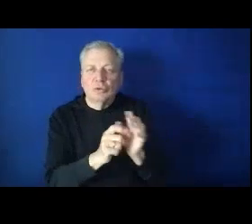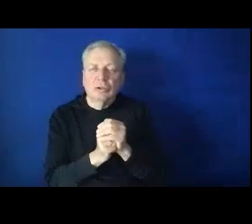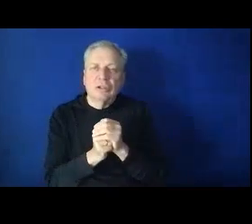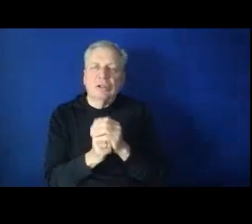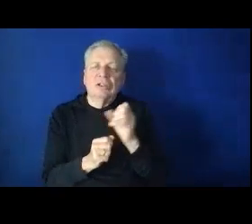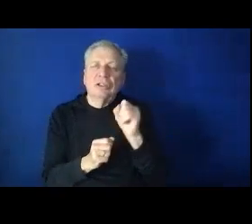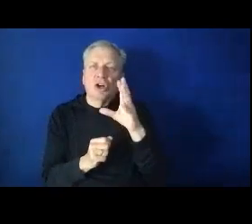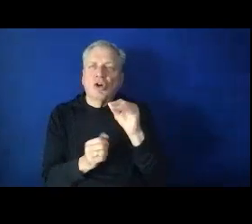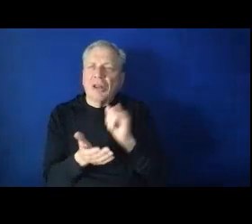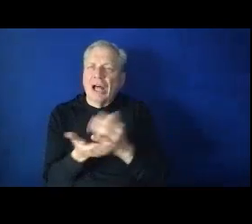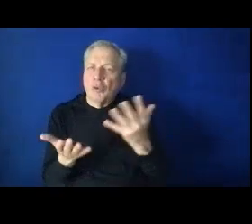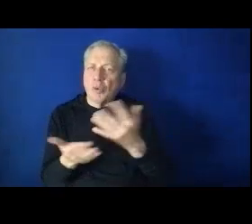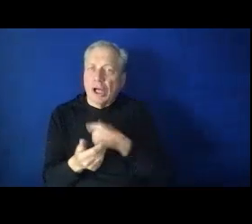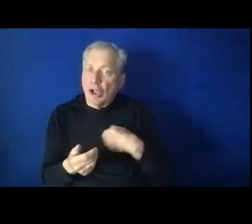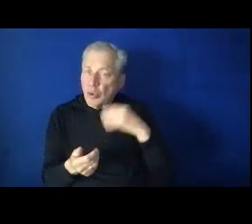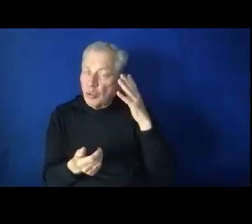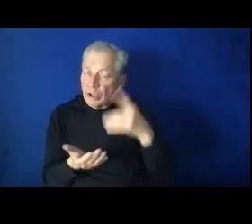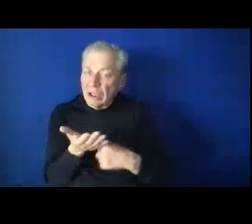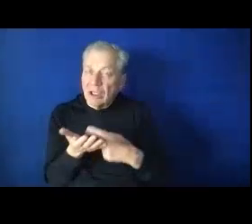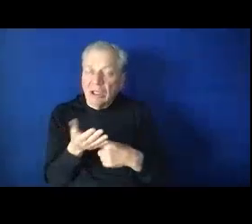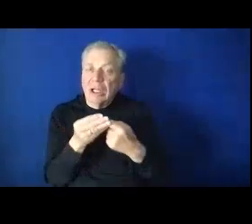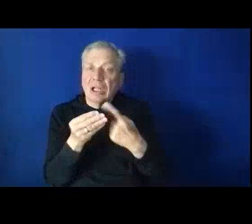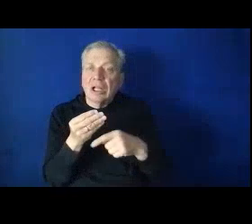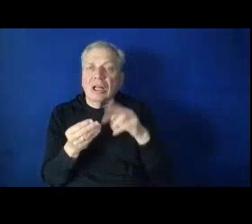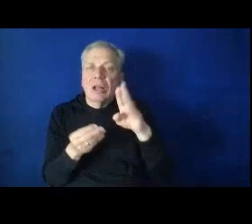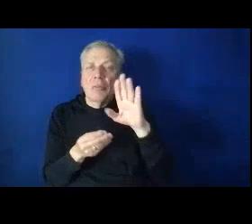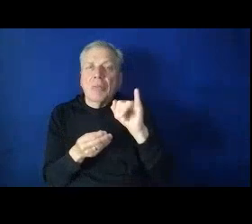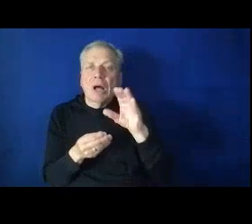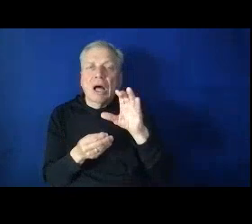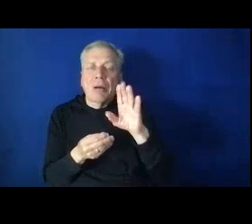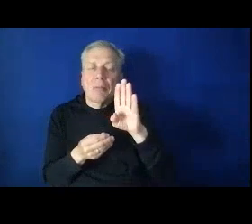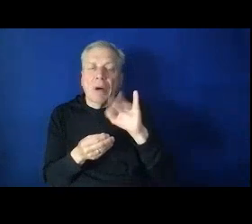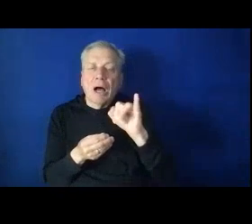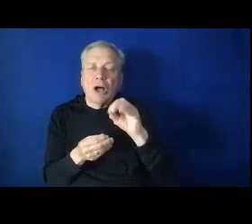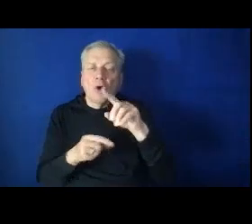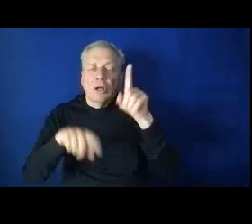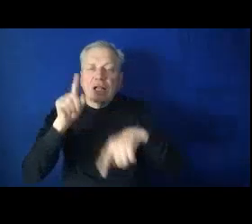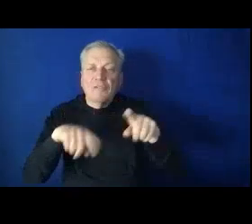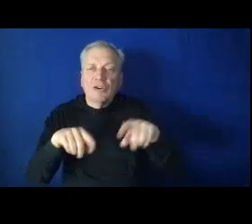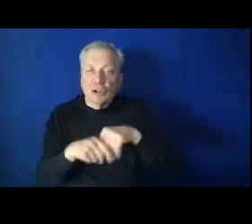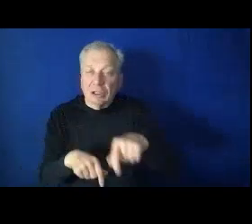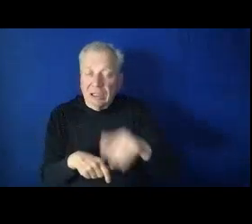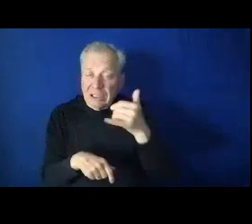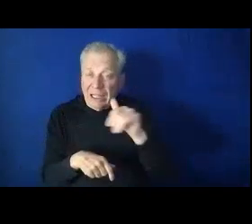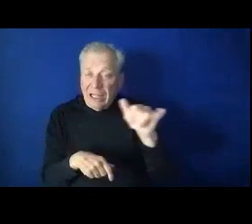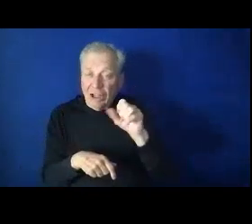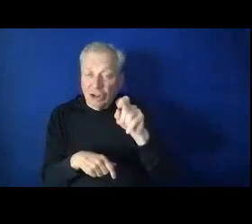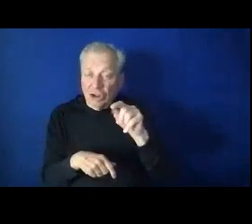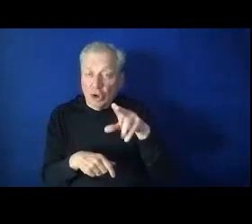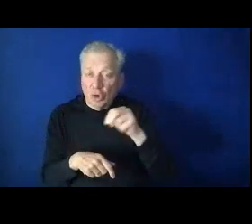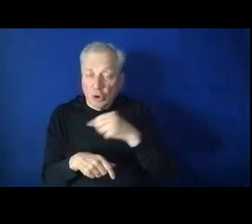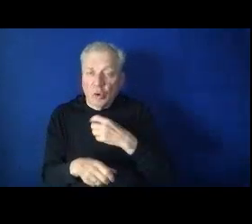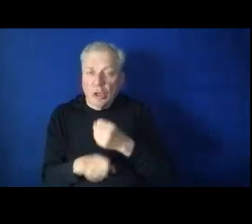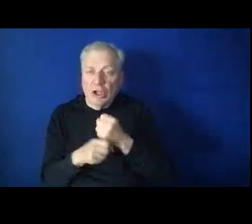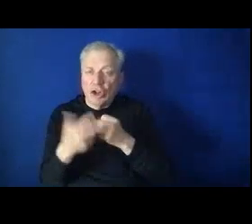And next we're going to talk about the biodiversity in Yellowstone. We get our biodiversity from